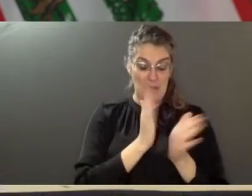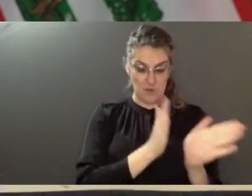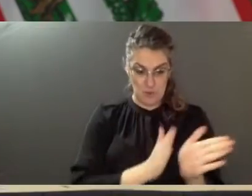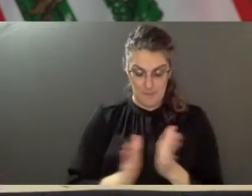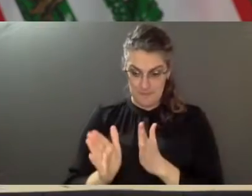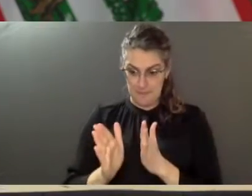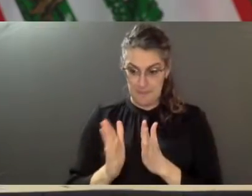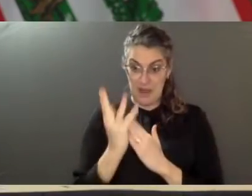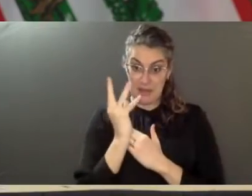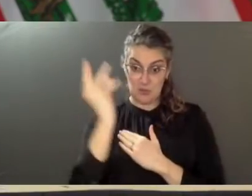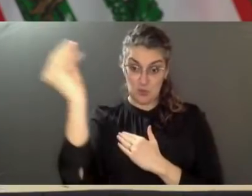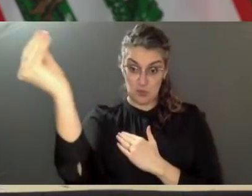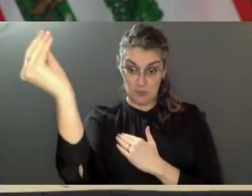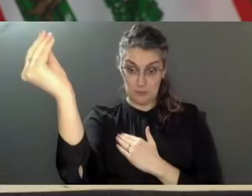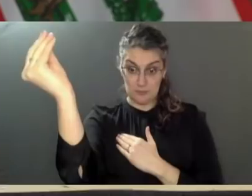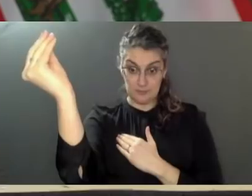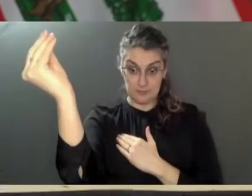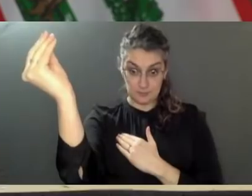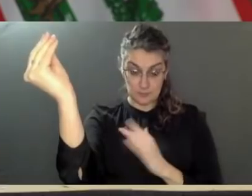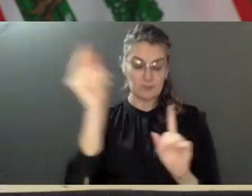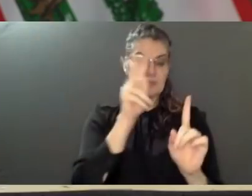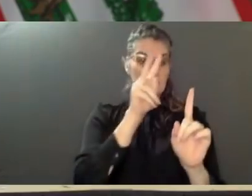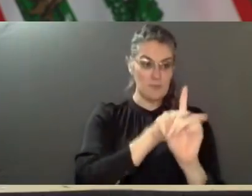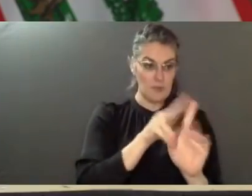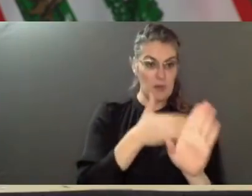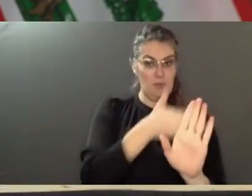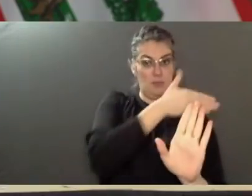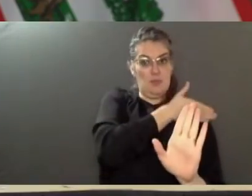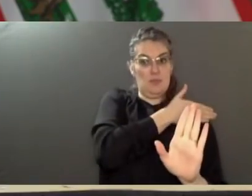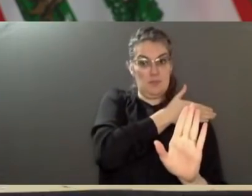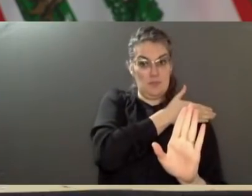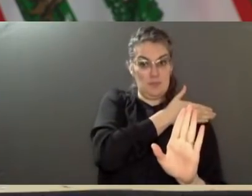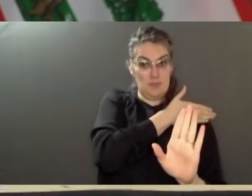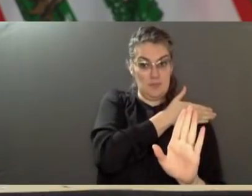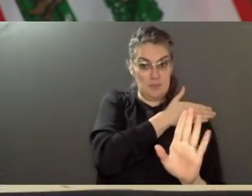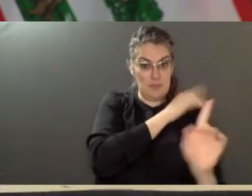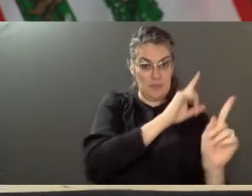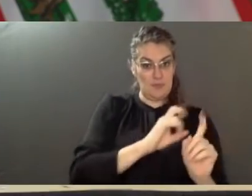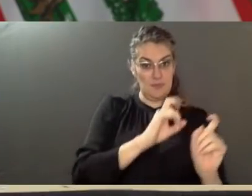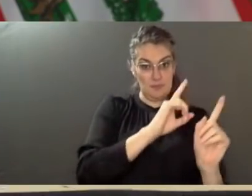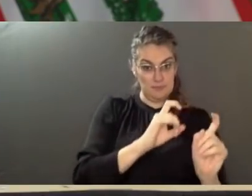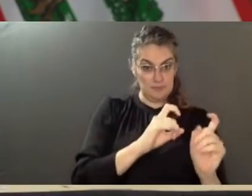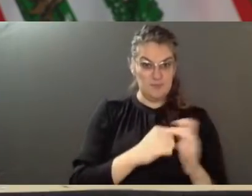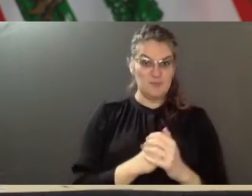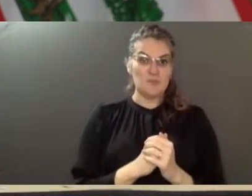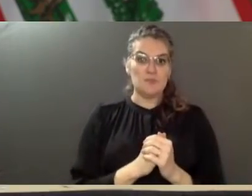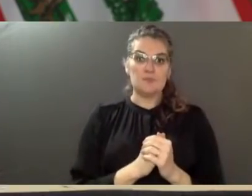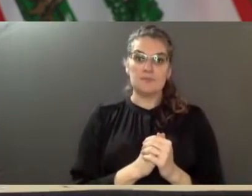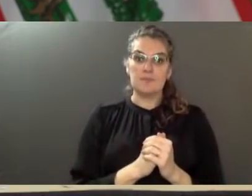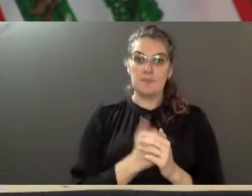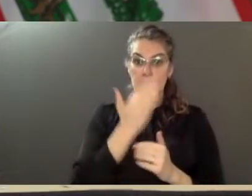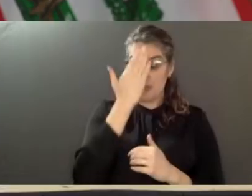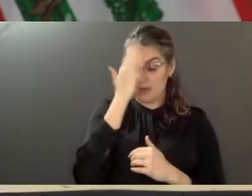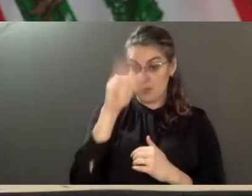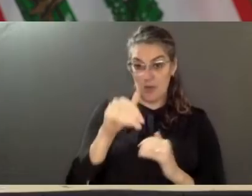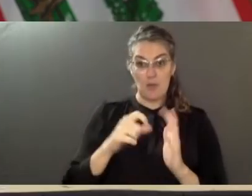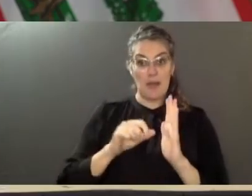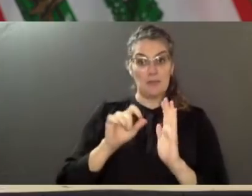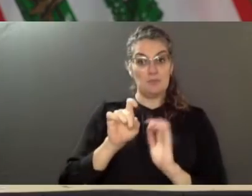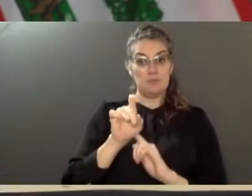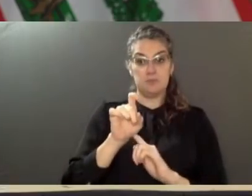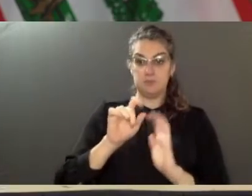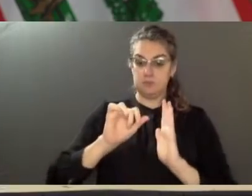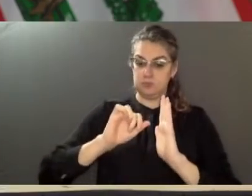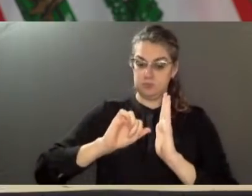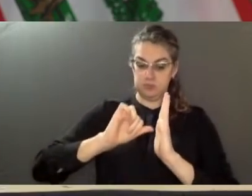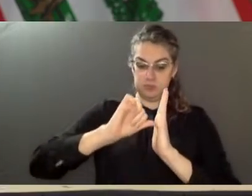your scheduled flights or travel plans. And as we know, only essential travel is recommended at this time.